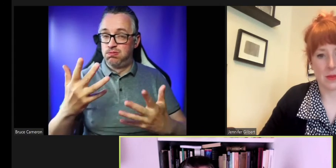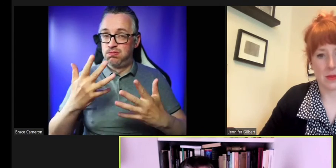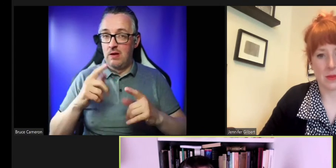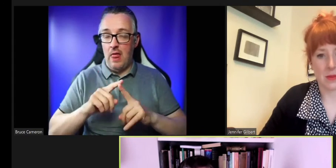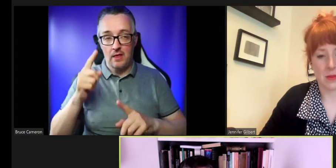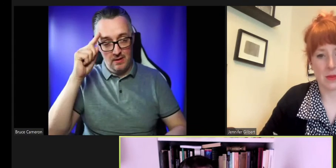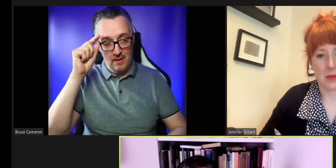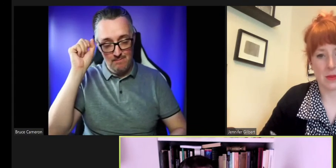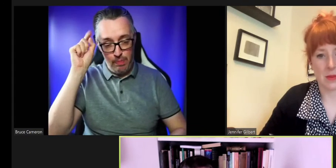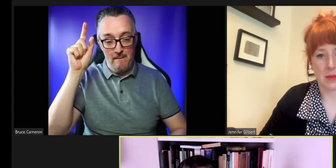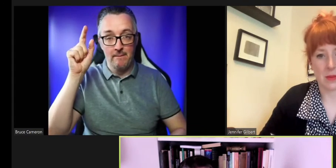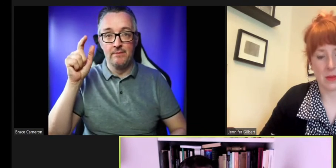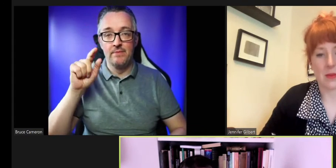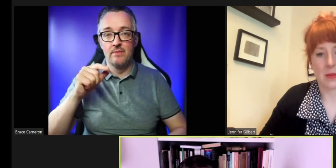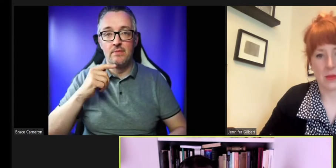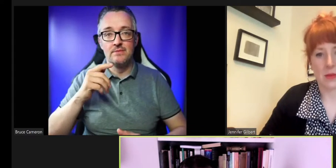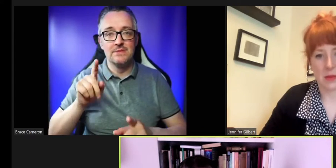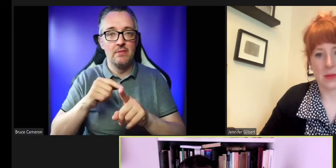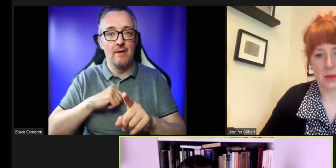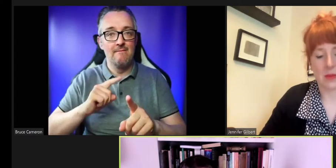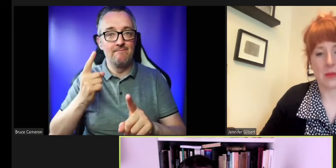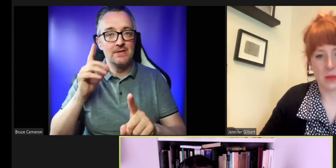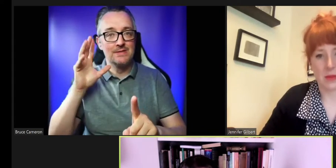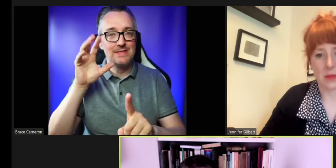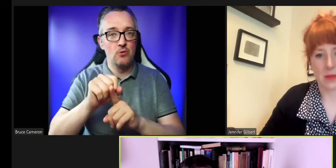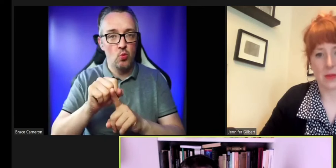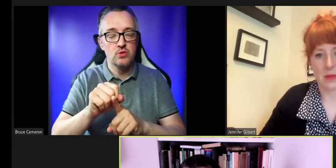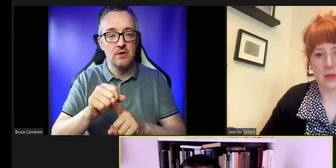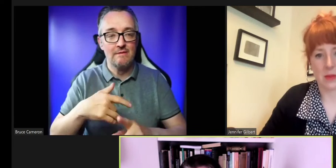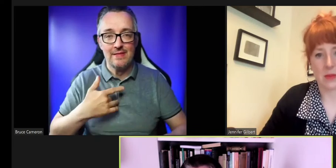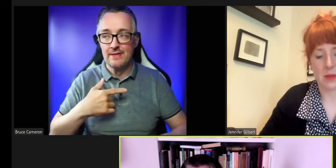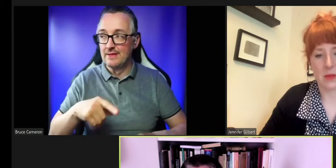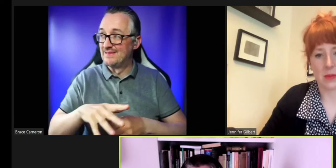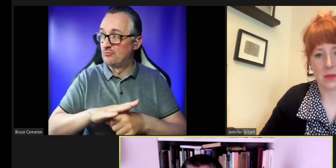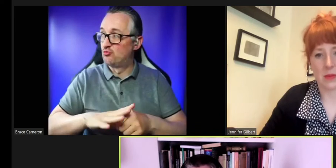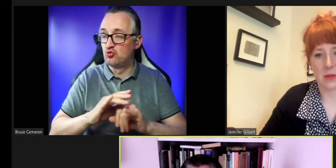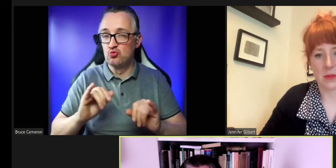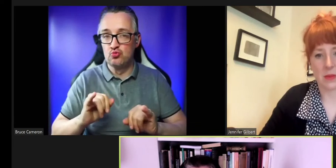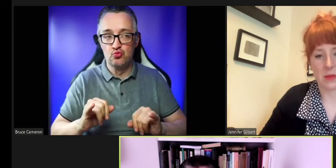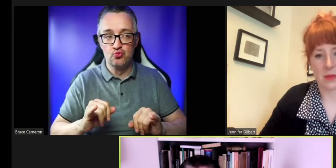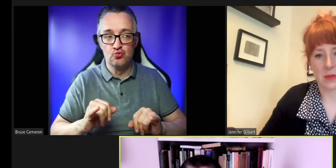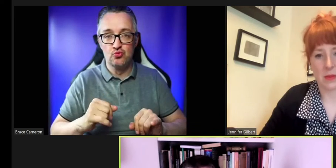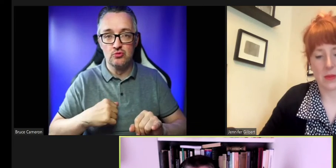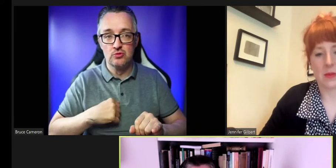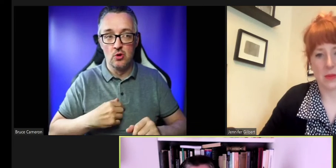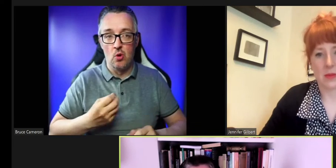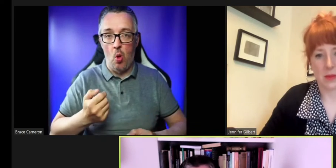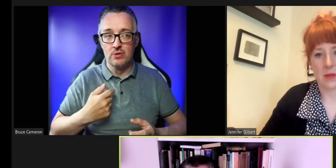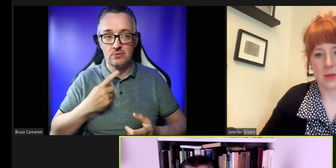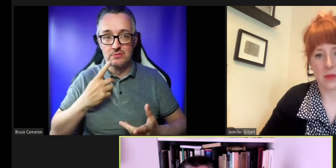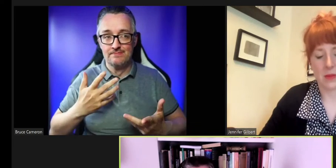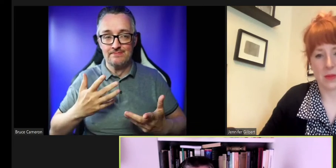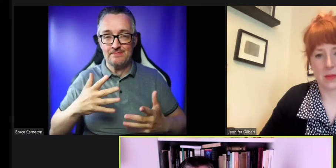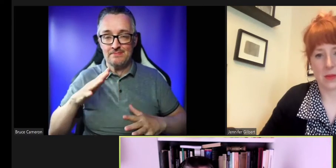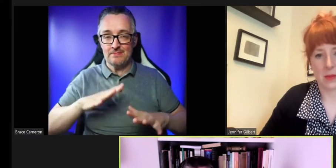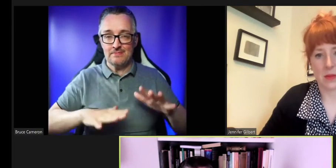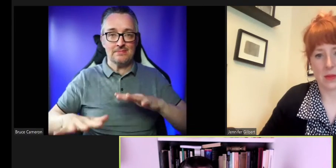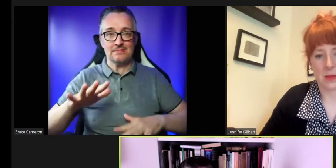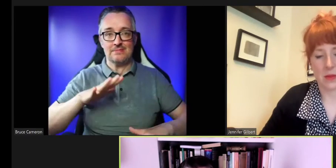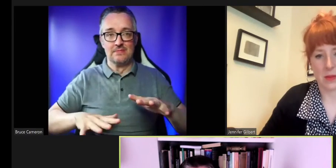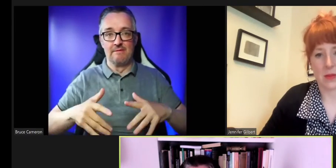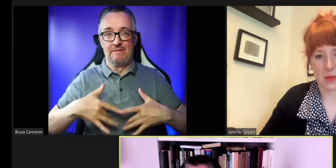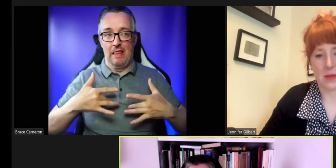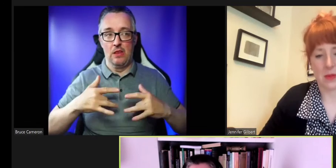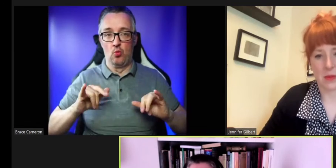to when I was first diagnosed, being in situations where I just felt I'm about to lose it, or I'm going to be out of my depth